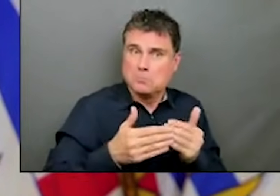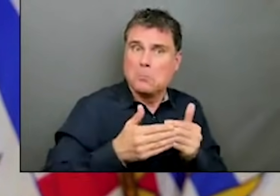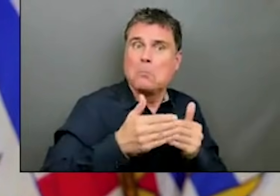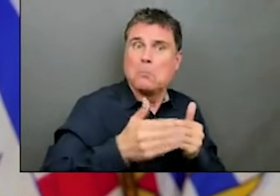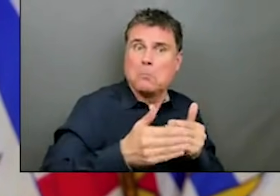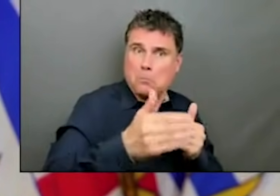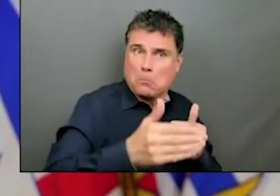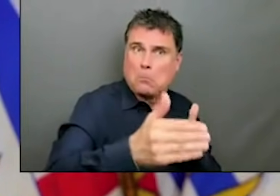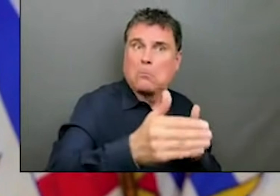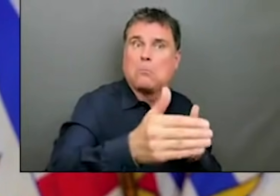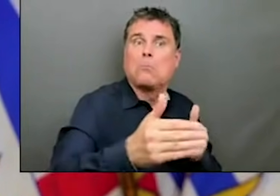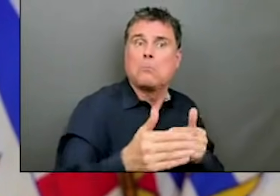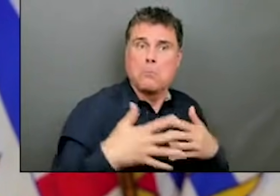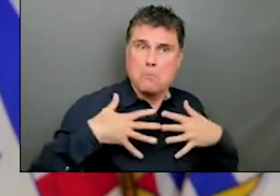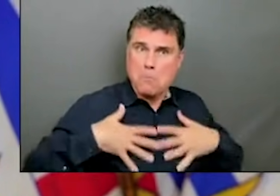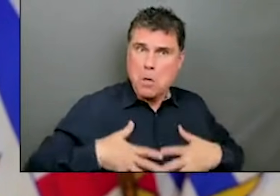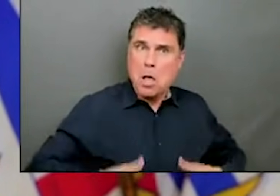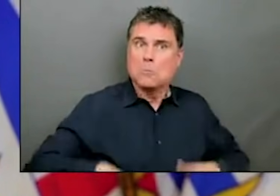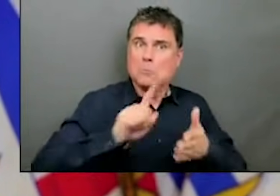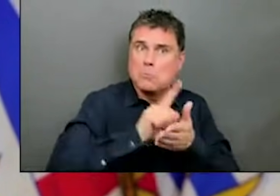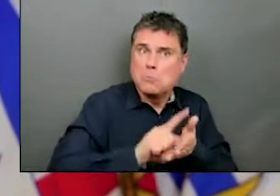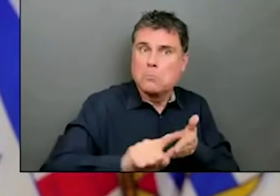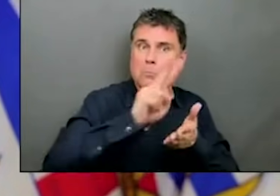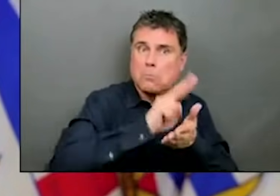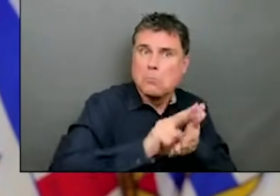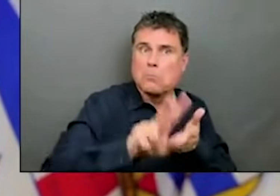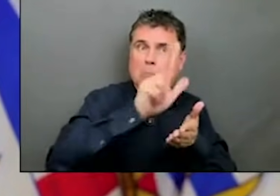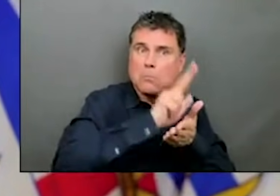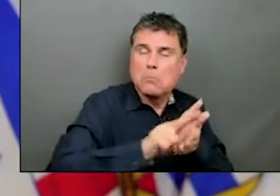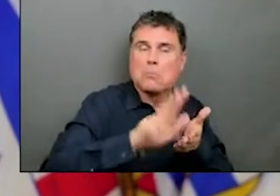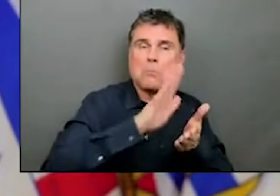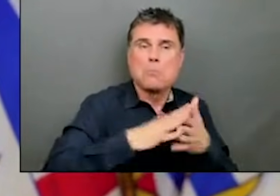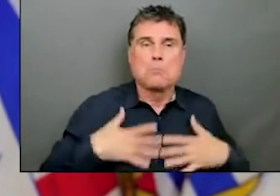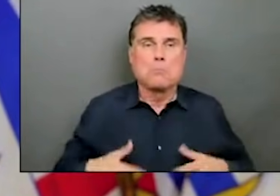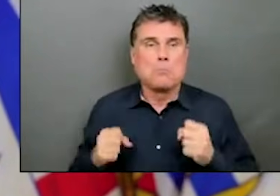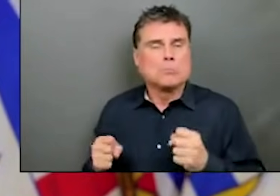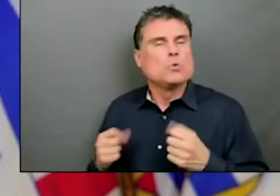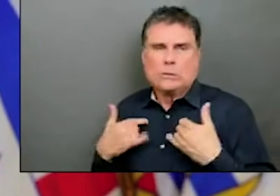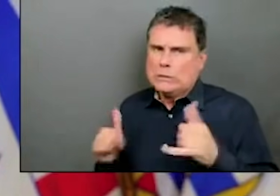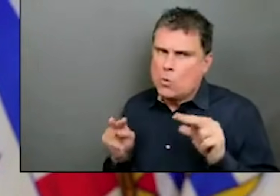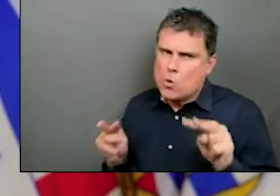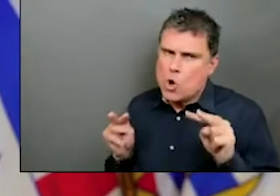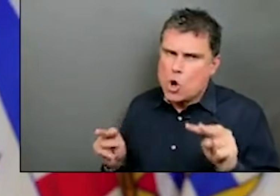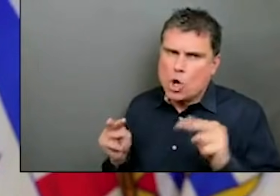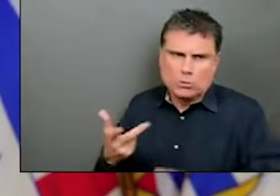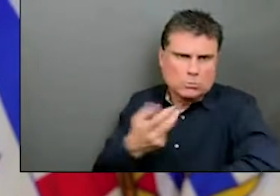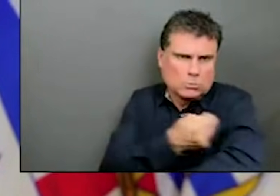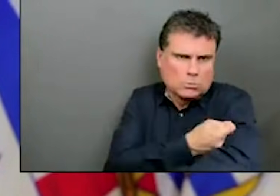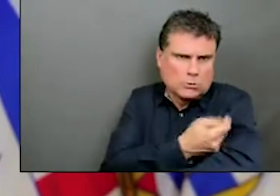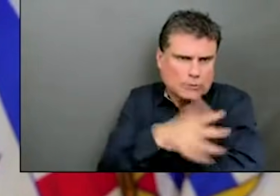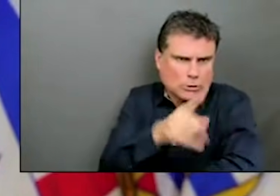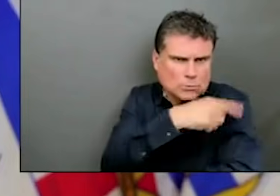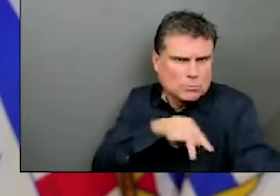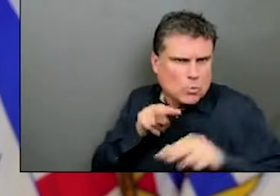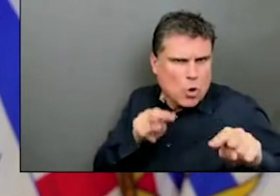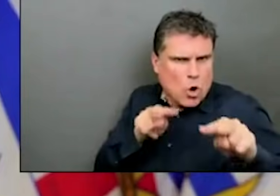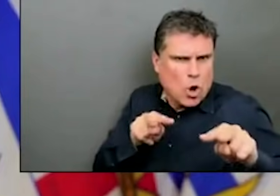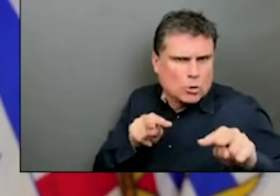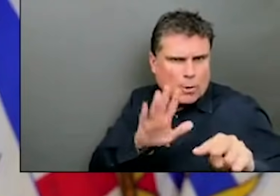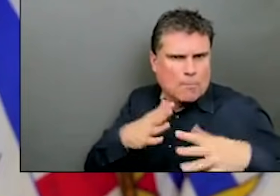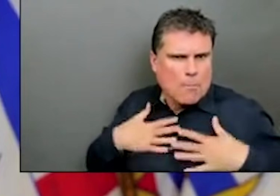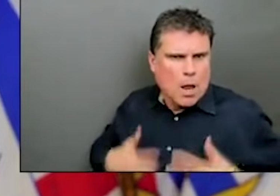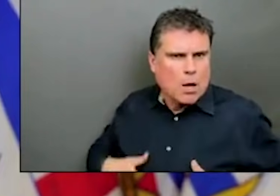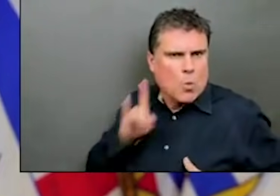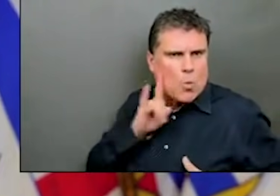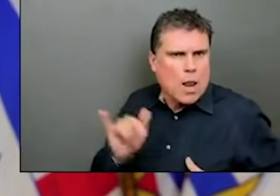we will be continuing to do that, and we'll be continuing to watch. And if we start to see a decrease in protection,